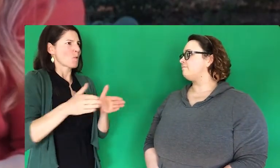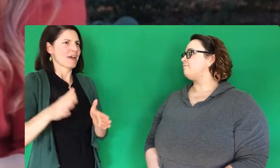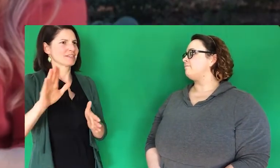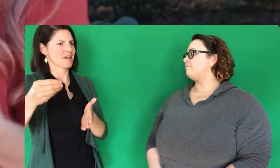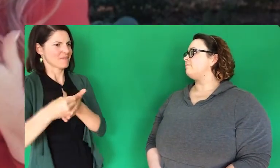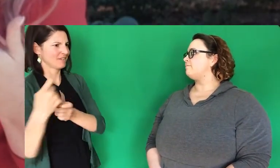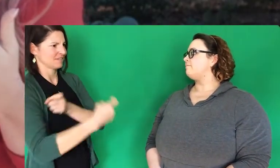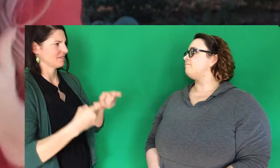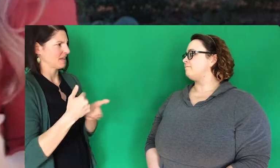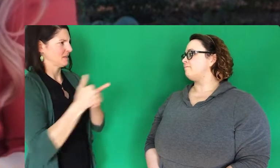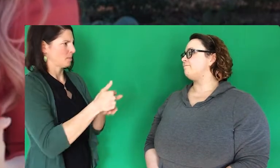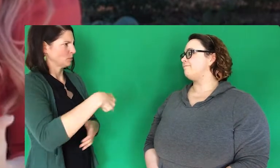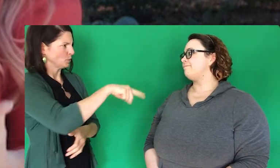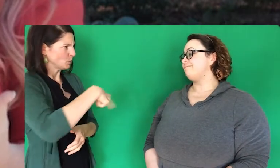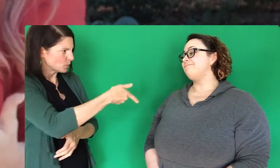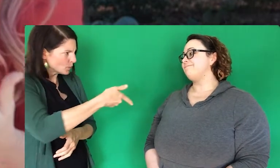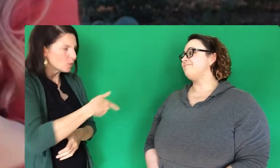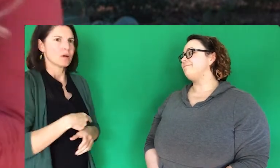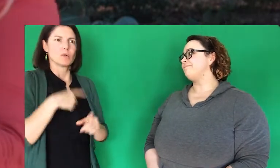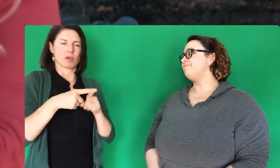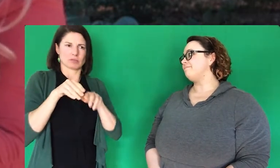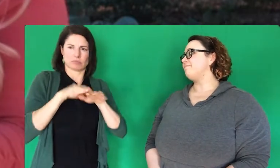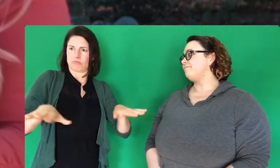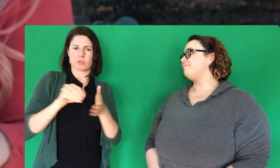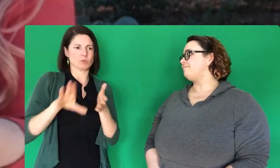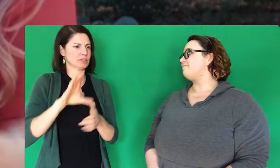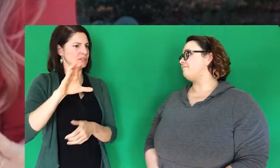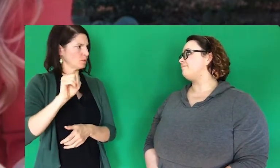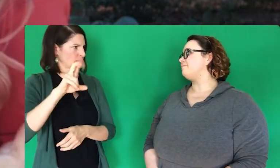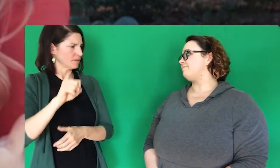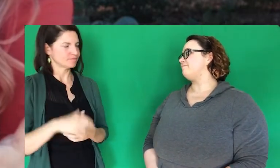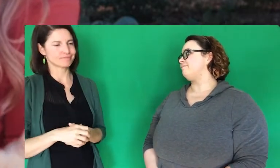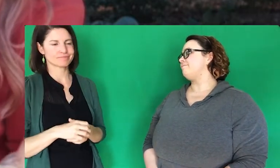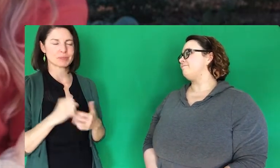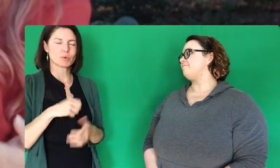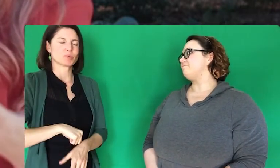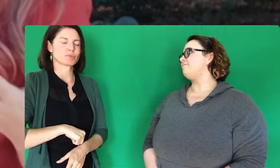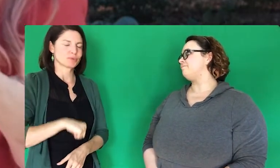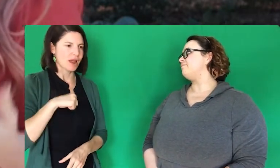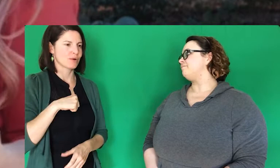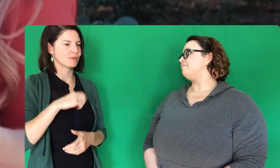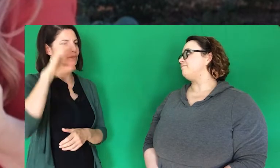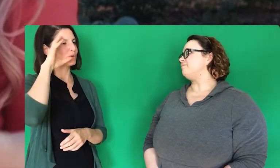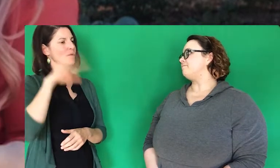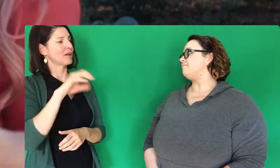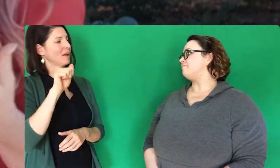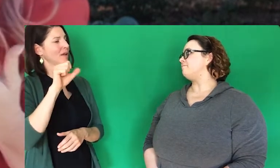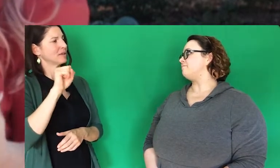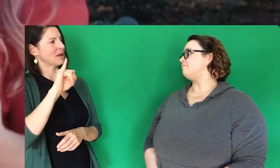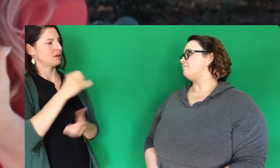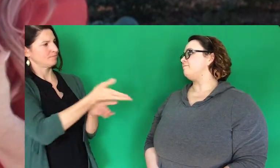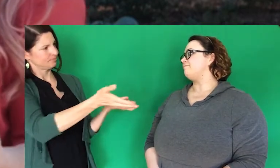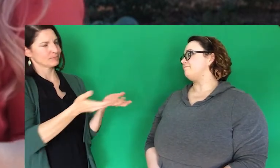great ways that philanthropy has really helped not only yourselves, but all of the students at Sac State. And I'm so proud